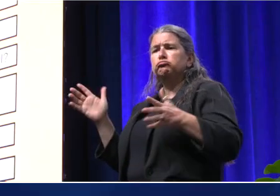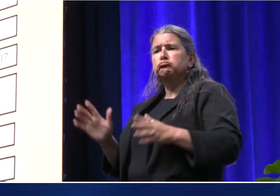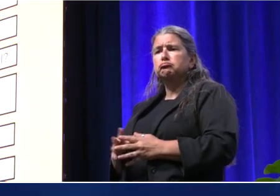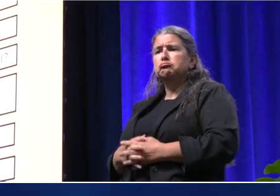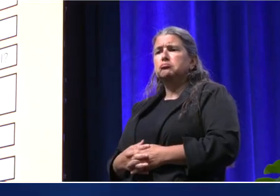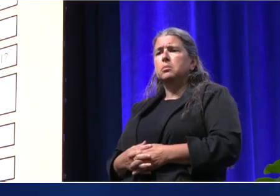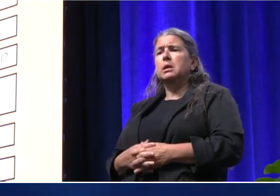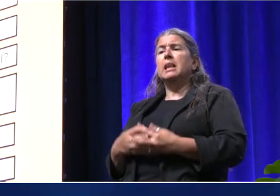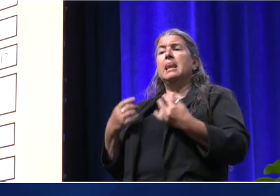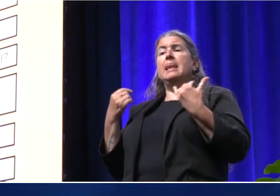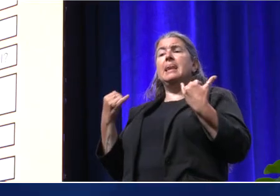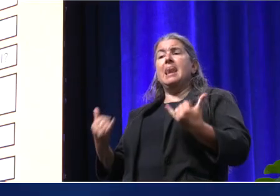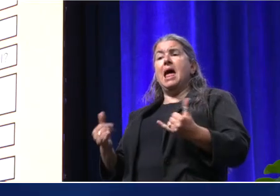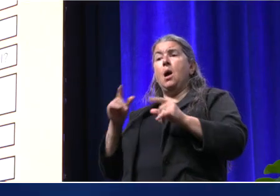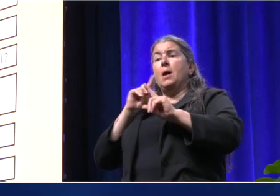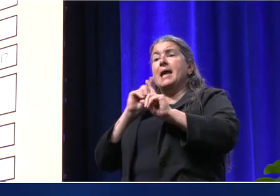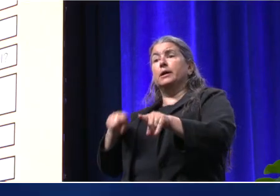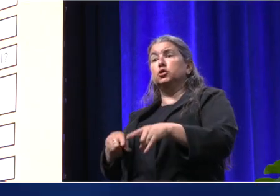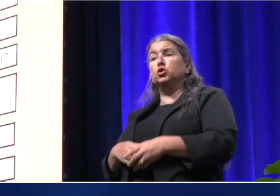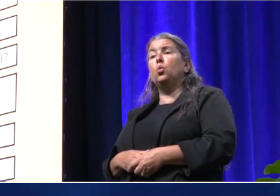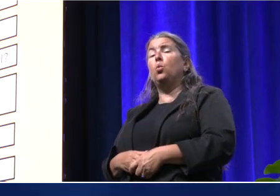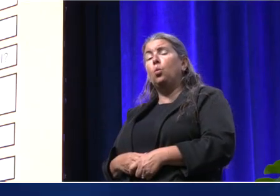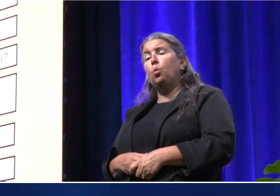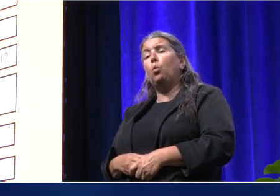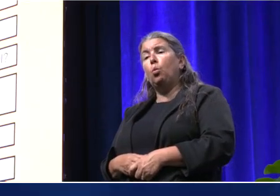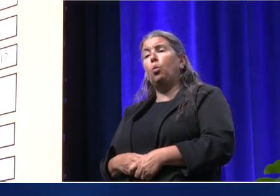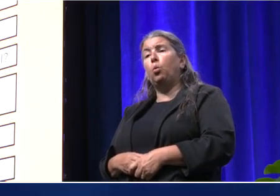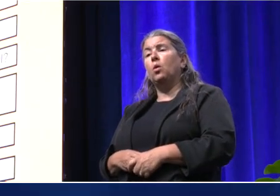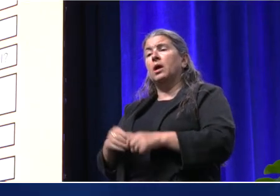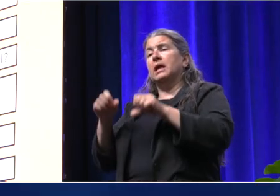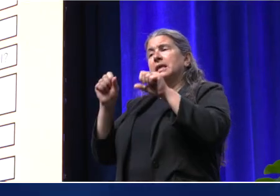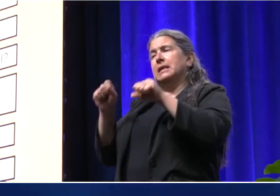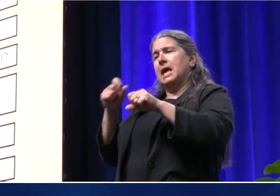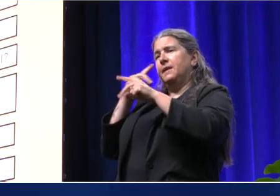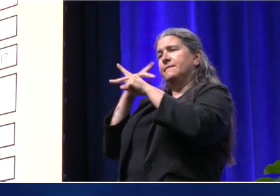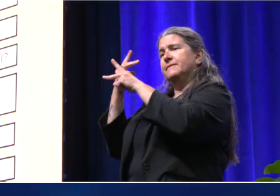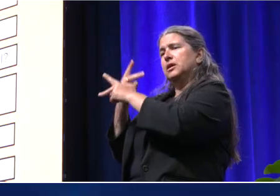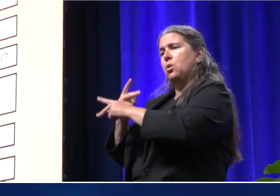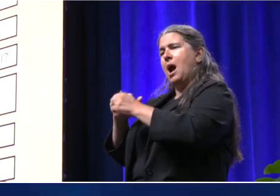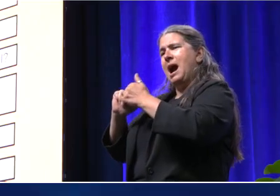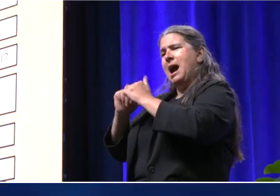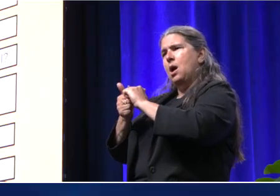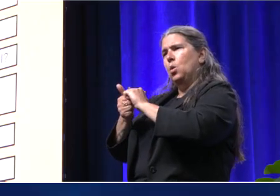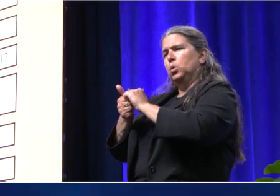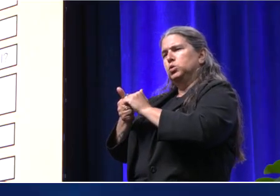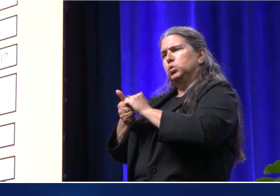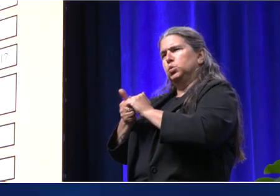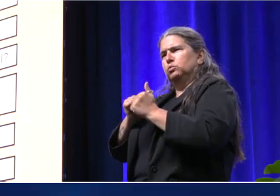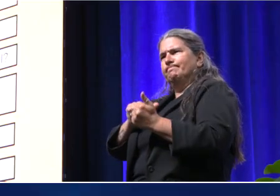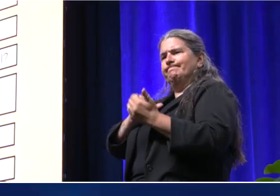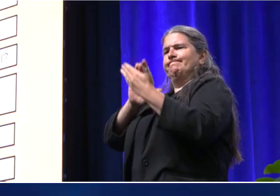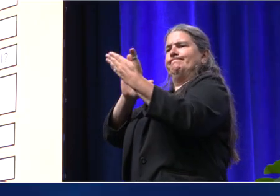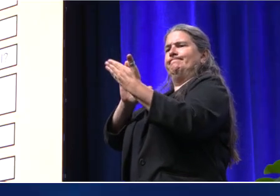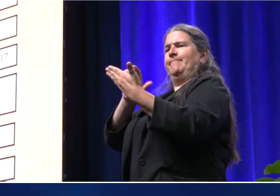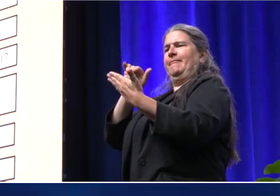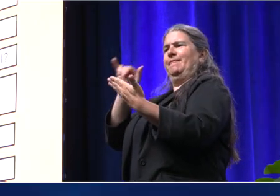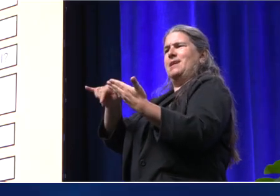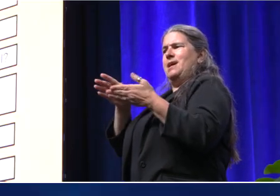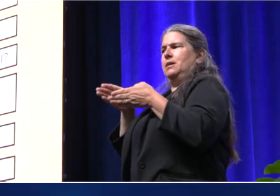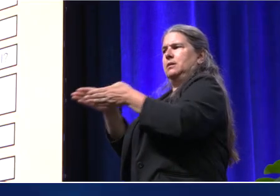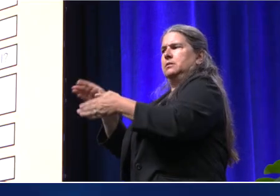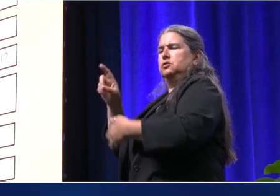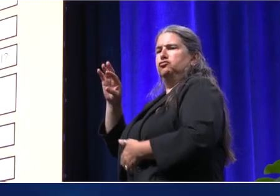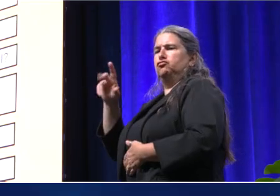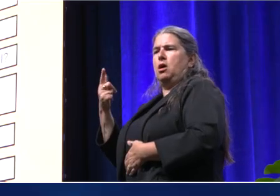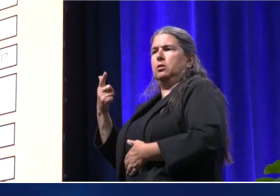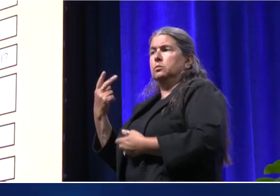our answer, and we've been able to figure out how to deal with this street meth and get rid of the misinformation. I was like, cool, so